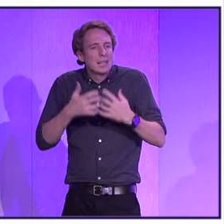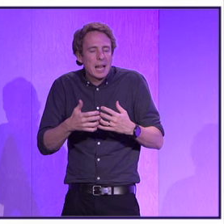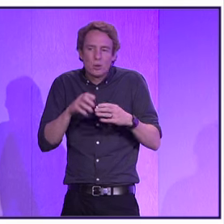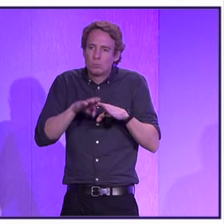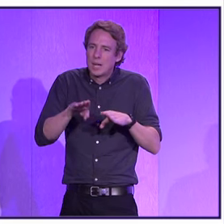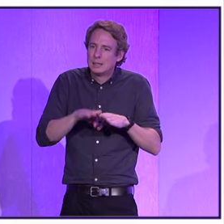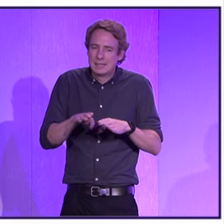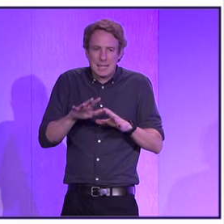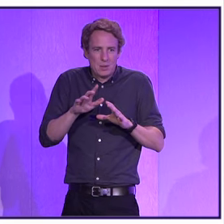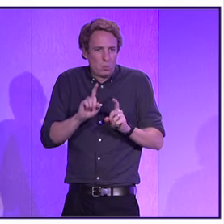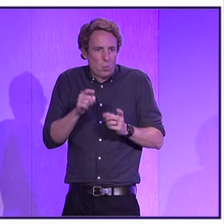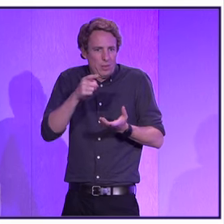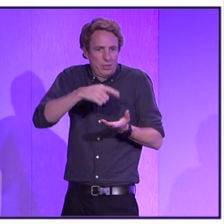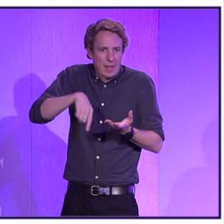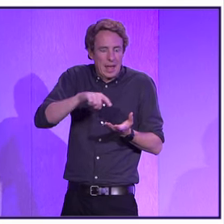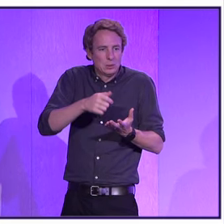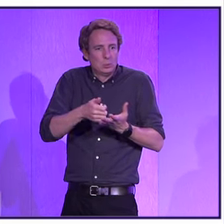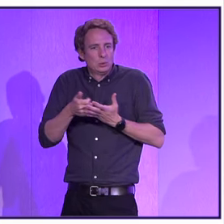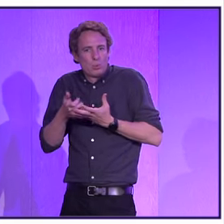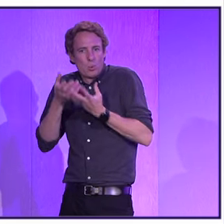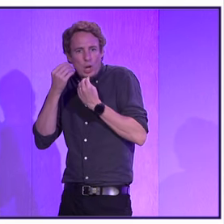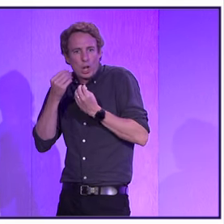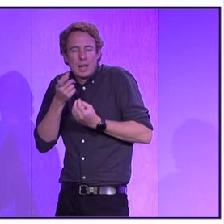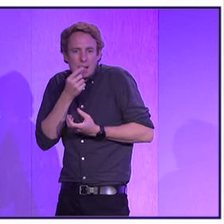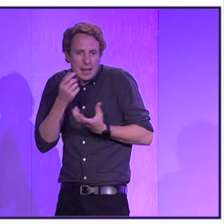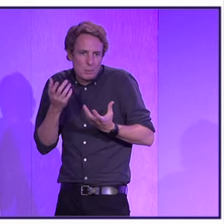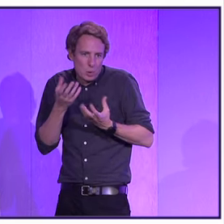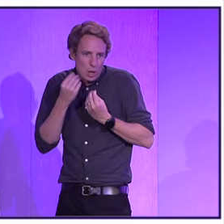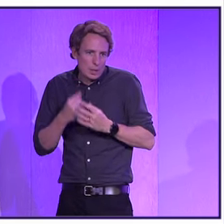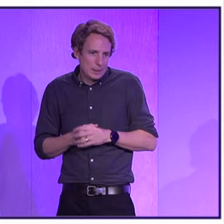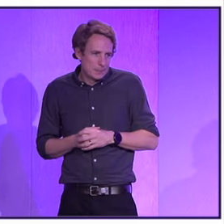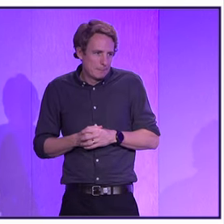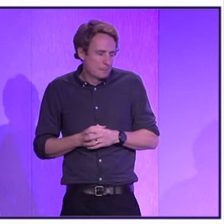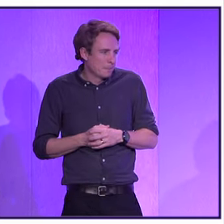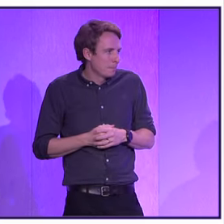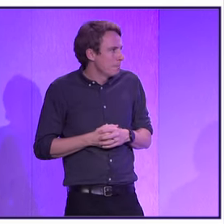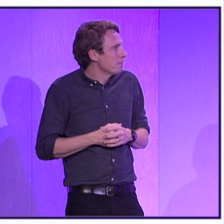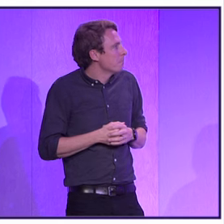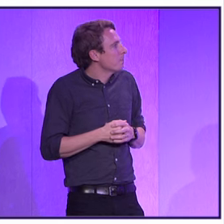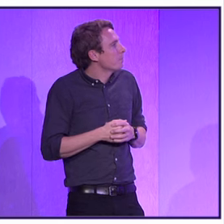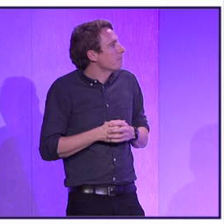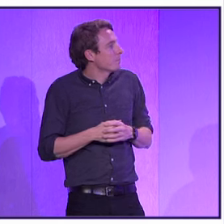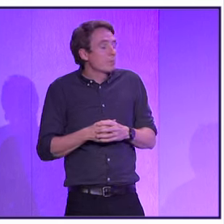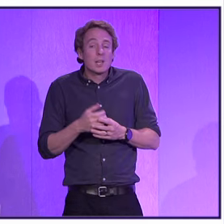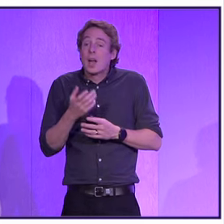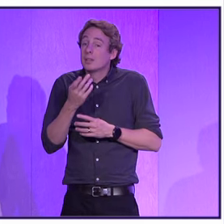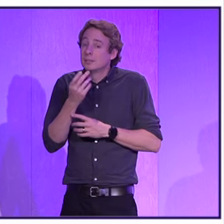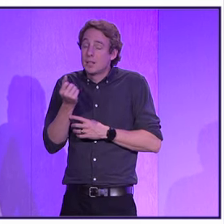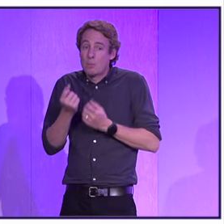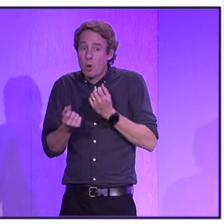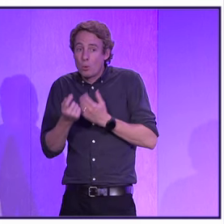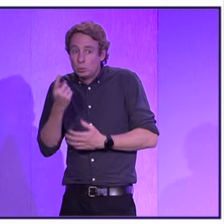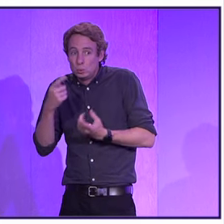and enable learning? And there will be some opportunities for you to contribute your thoughts and